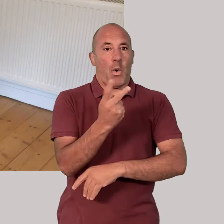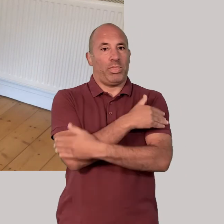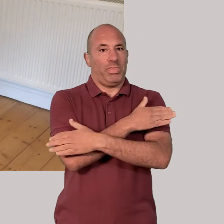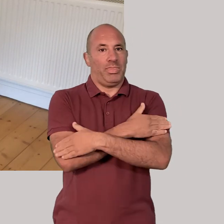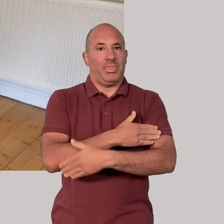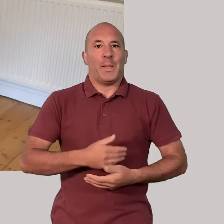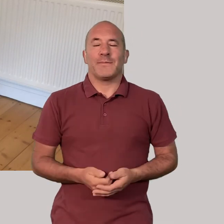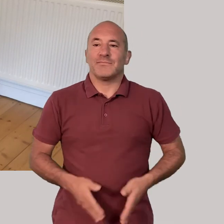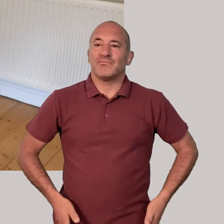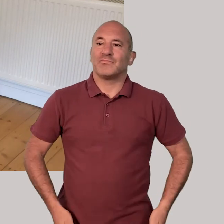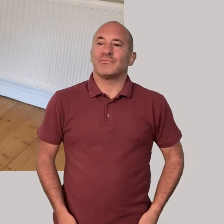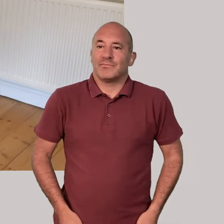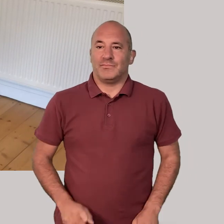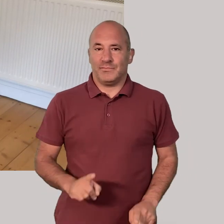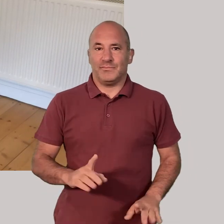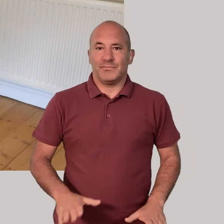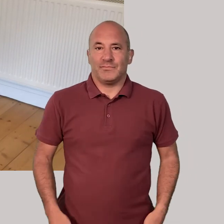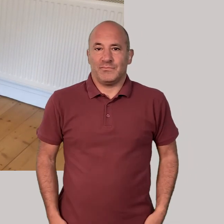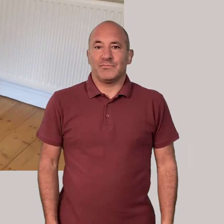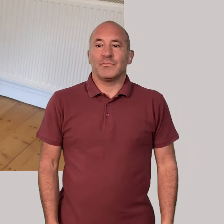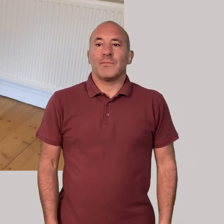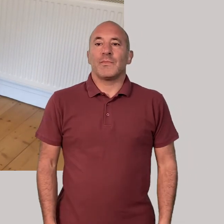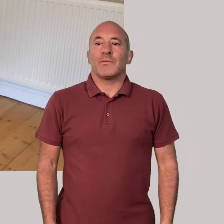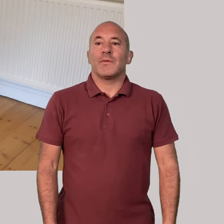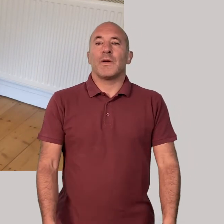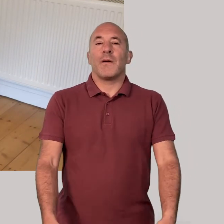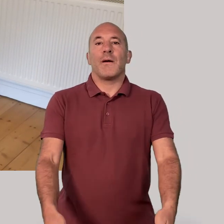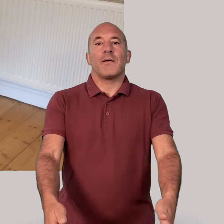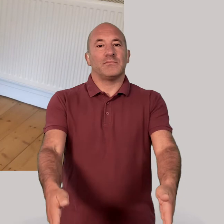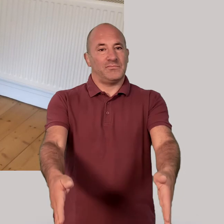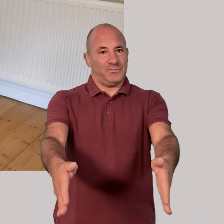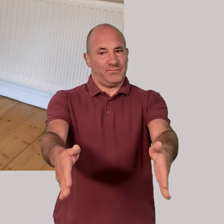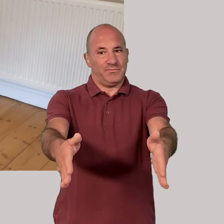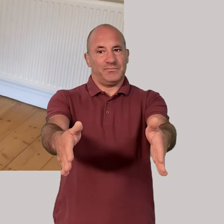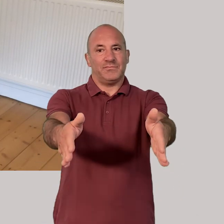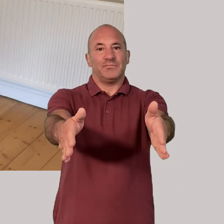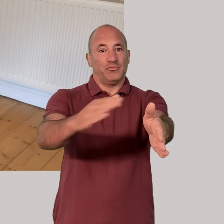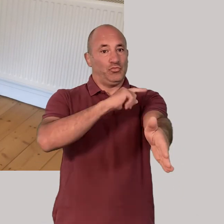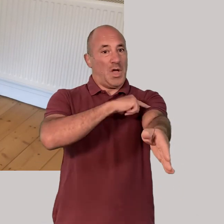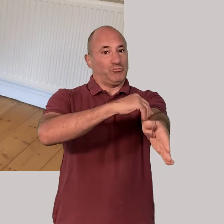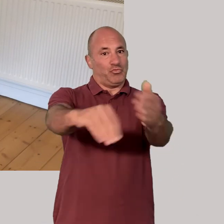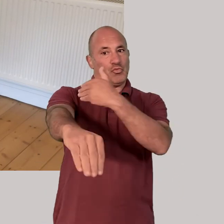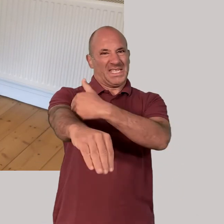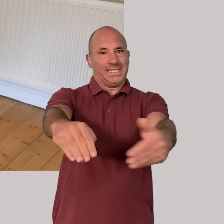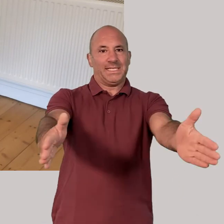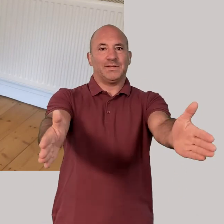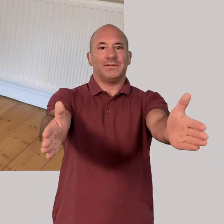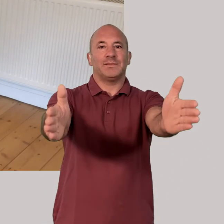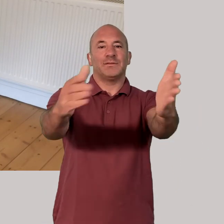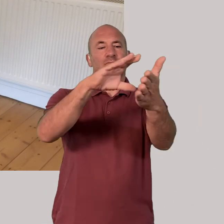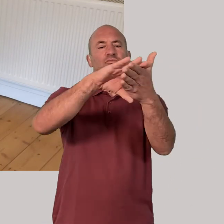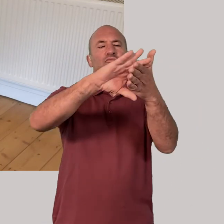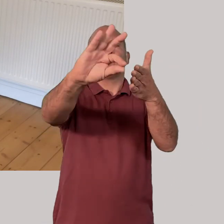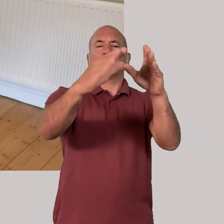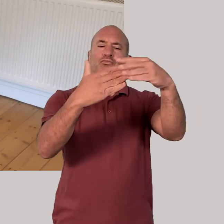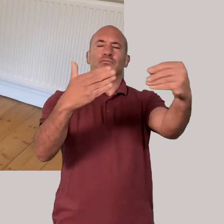both arms. Two arms coming forwards and up, they're quite straight. Your fingers